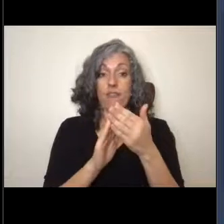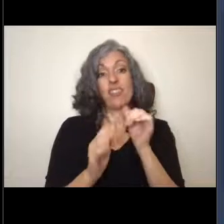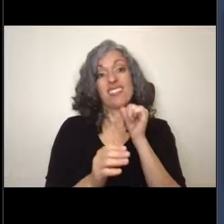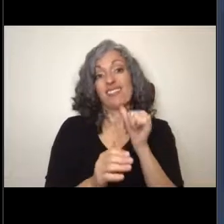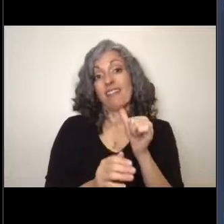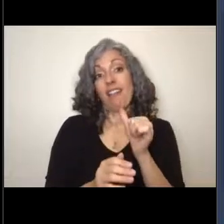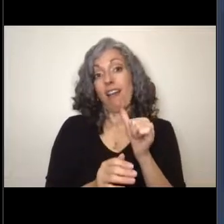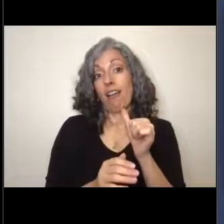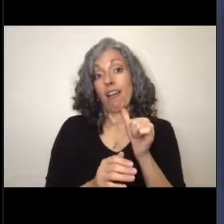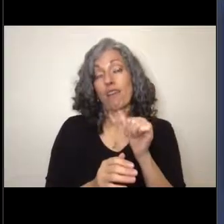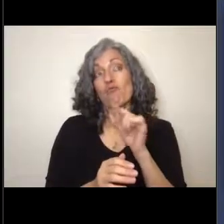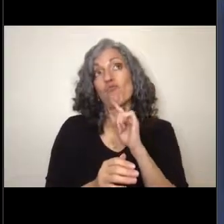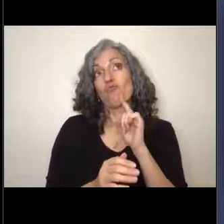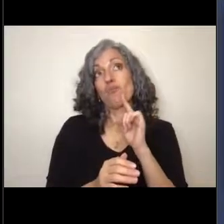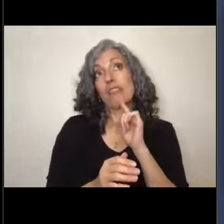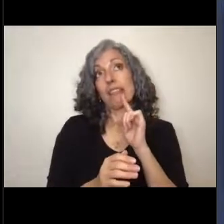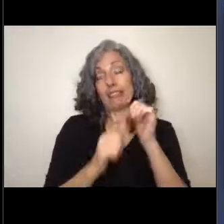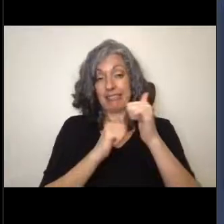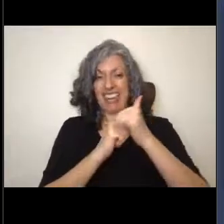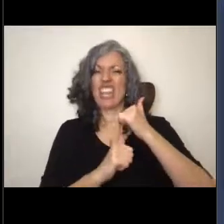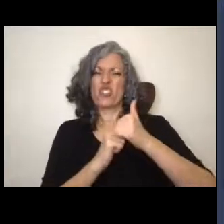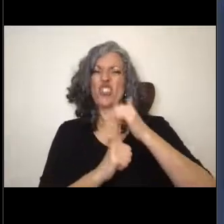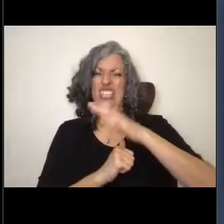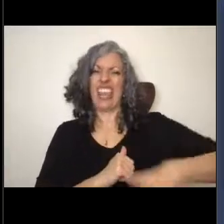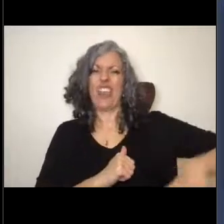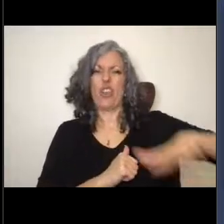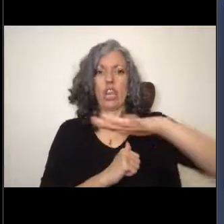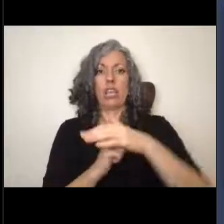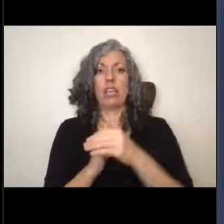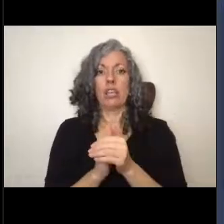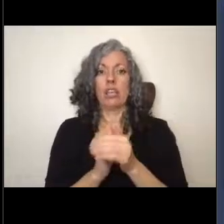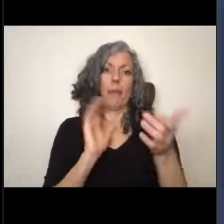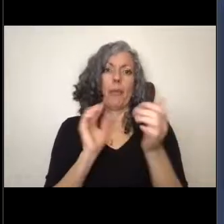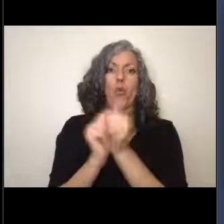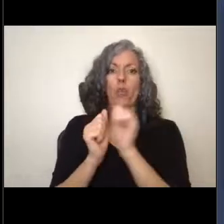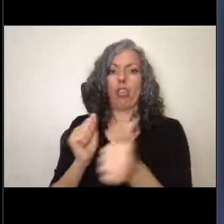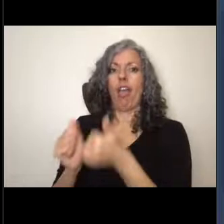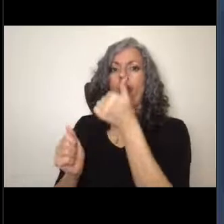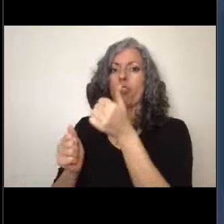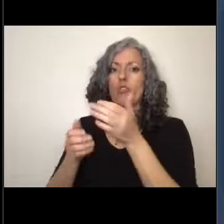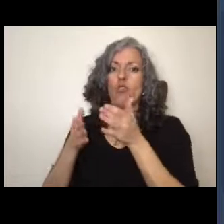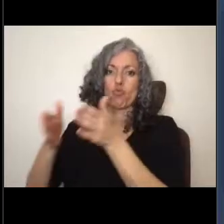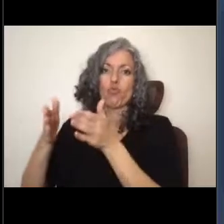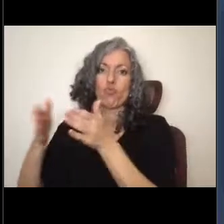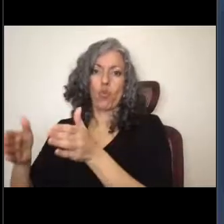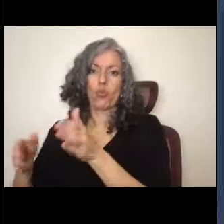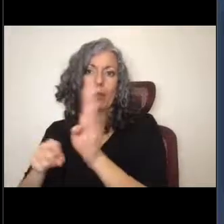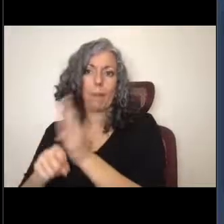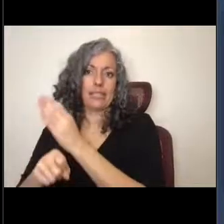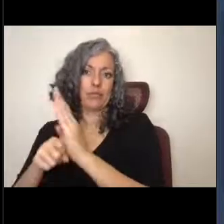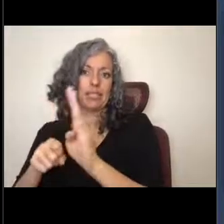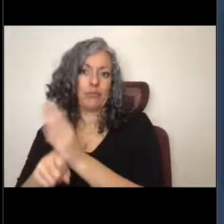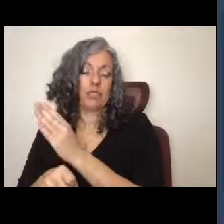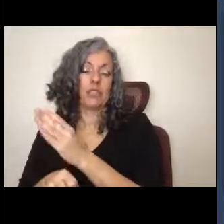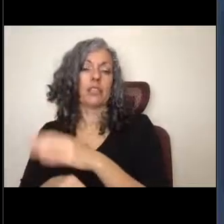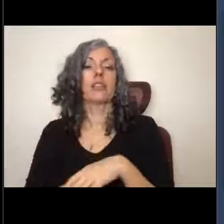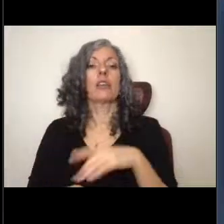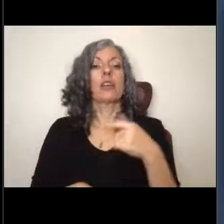it doesn't present as much of a danger as some more busier arterials. So in speaking with the city, they did